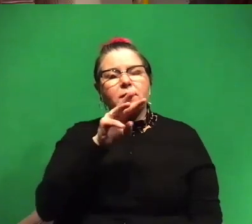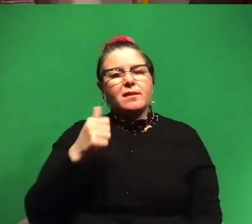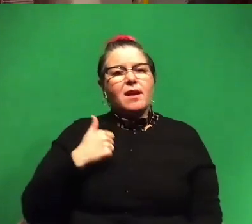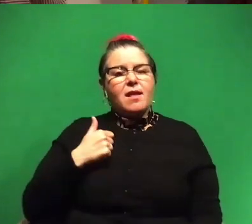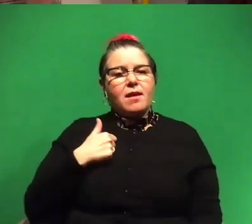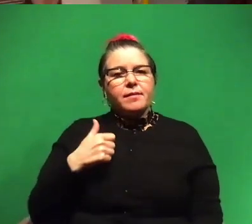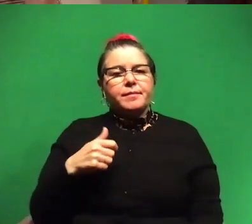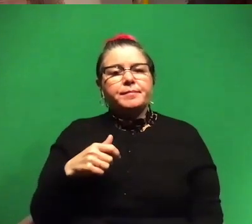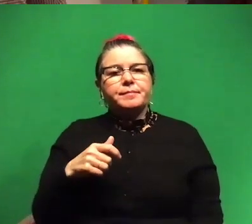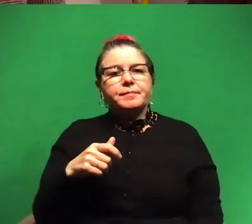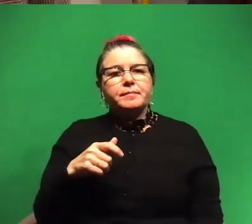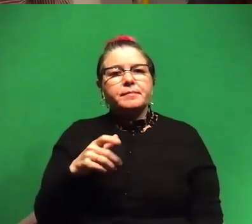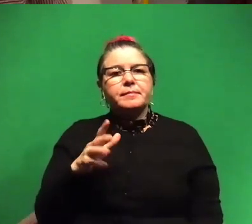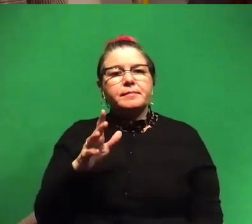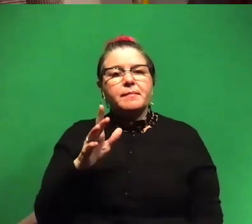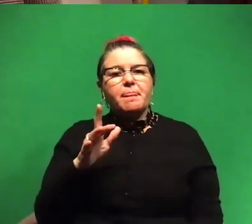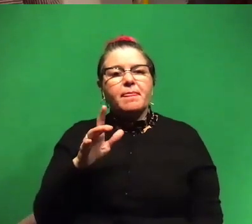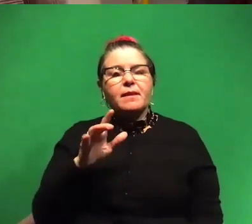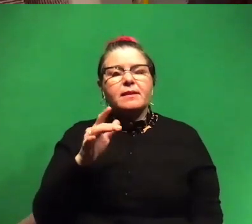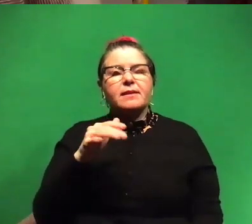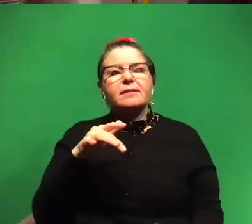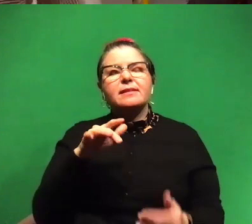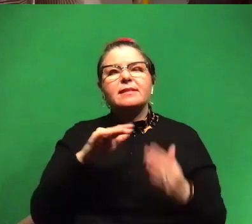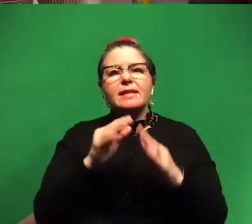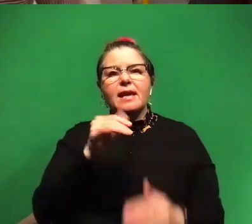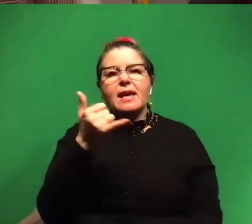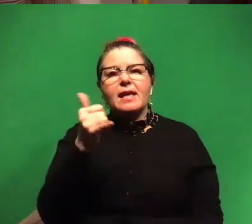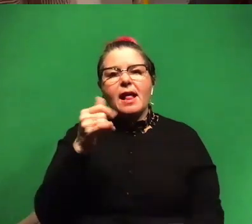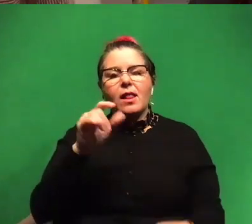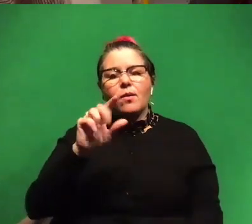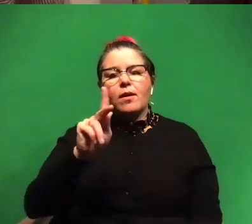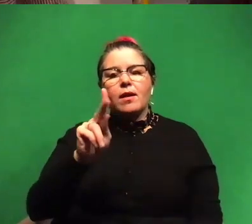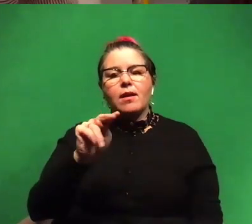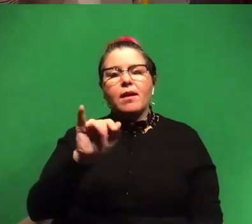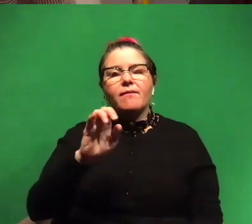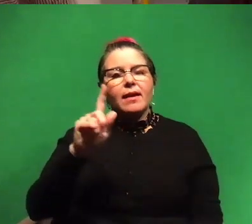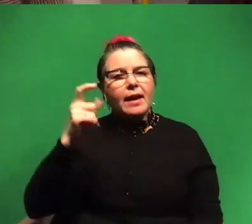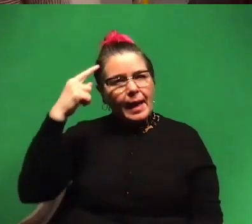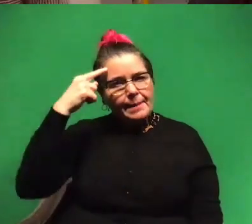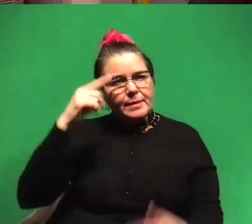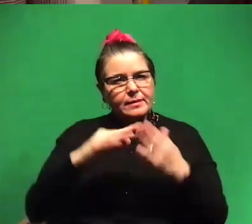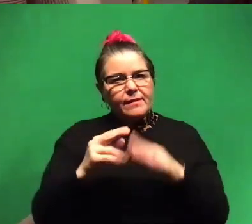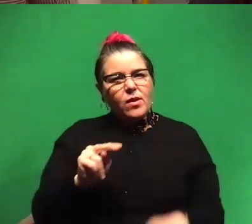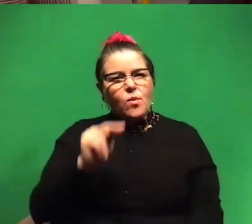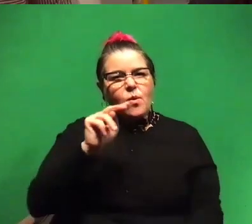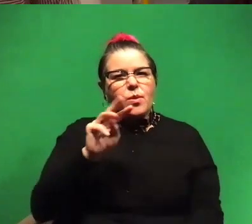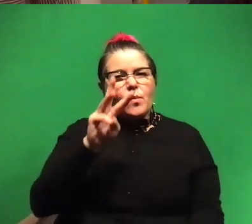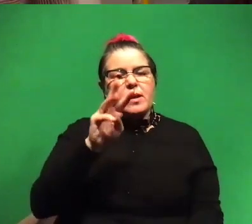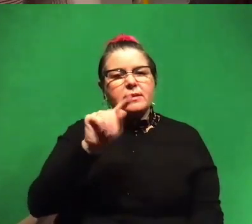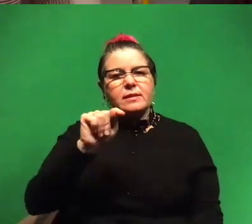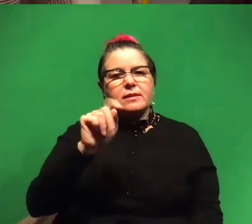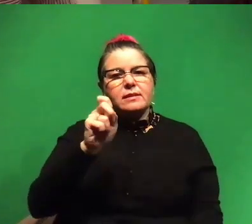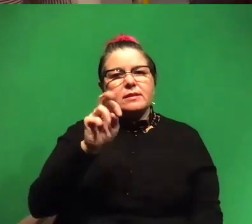and it's actually kind of right in the city of Yellowknife, which is the capital city of the Northwest Territories. So if you